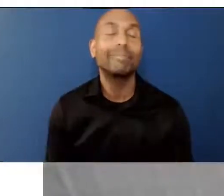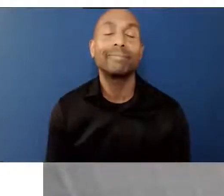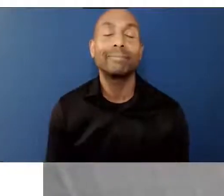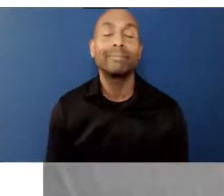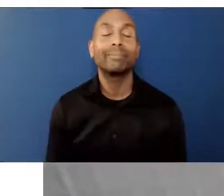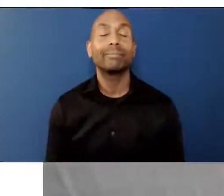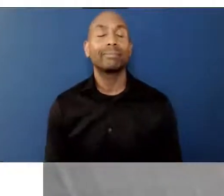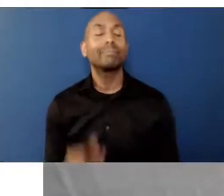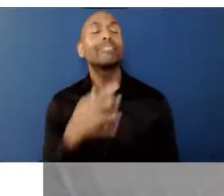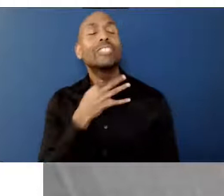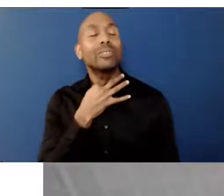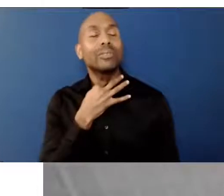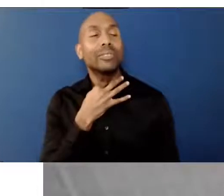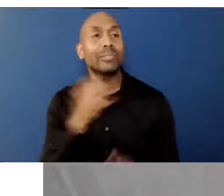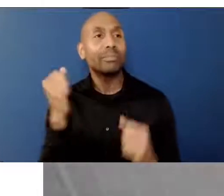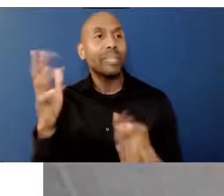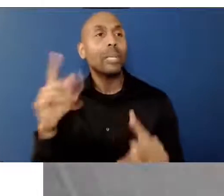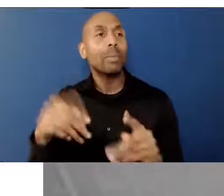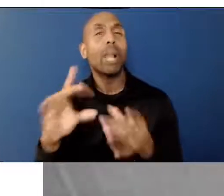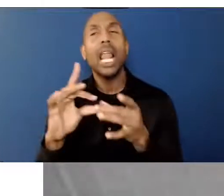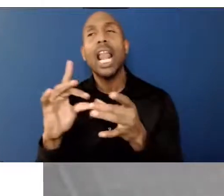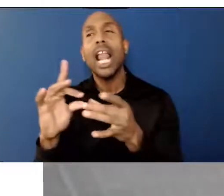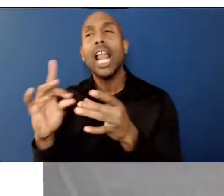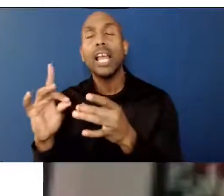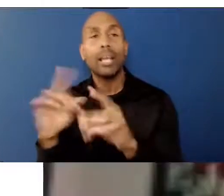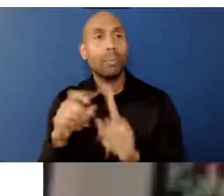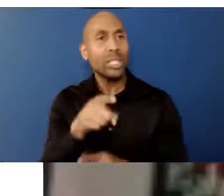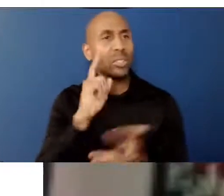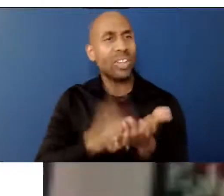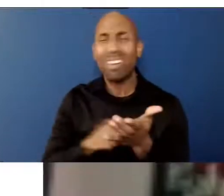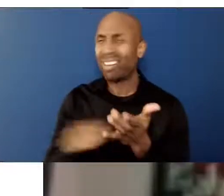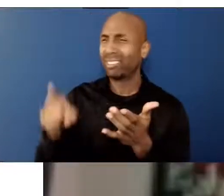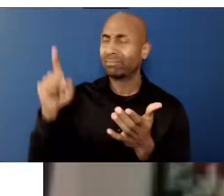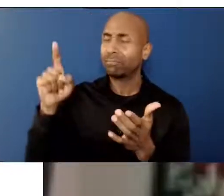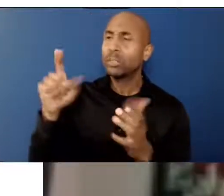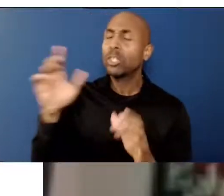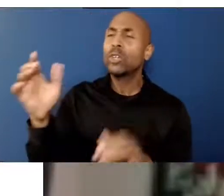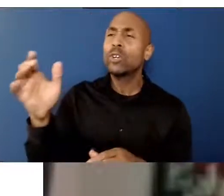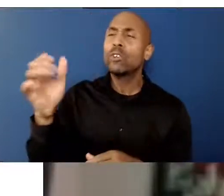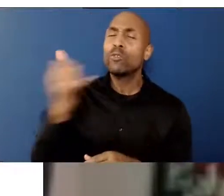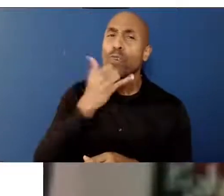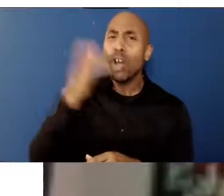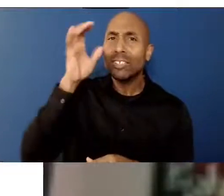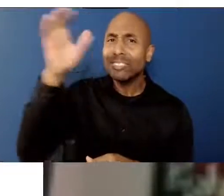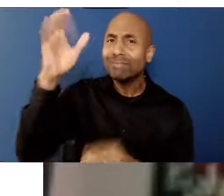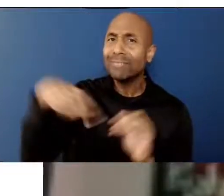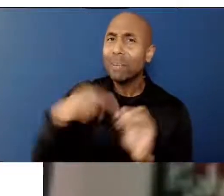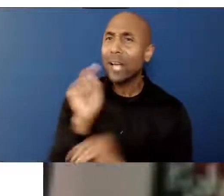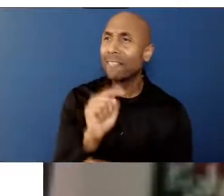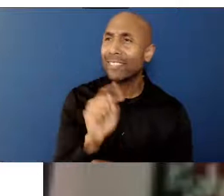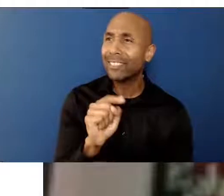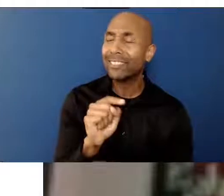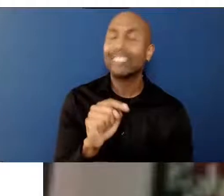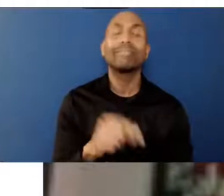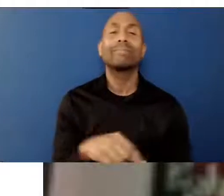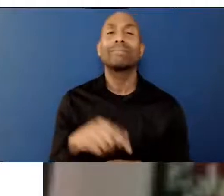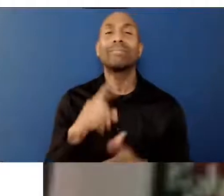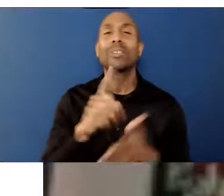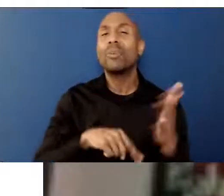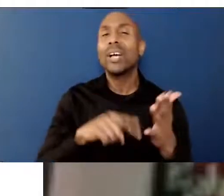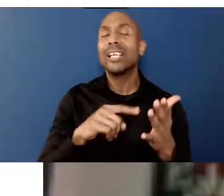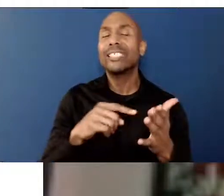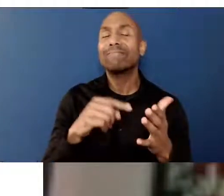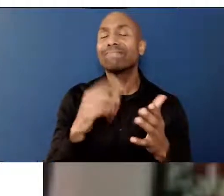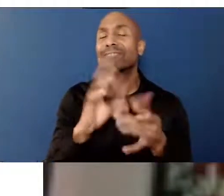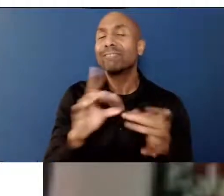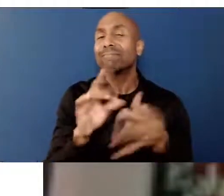misconceptions that you hear about the Accessibility Directorate? So thank you. That's a very interesting question. And maybe